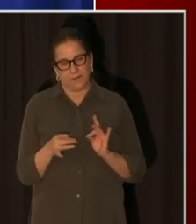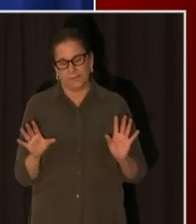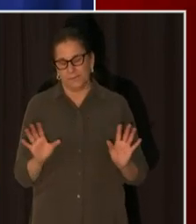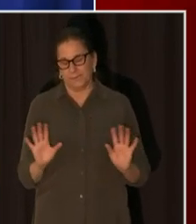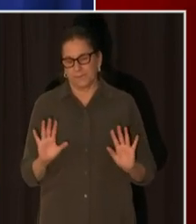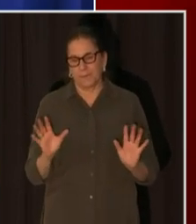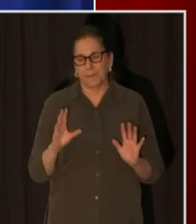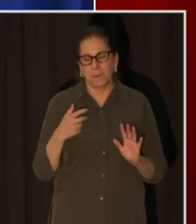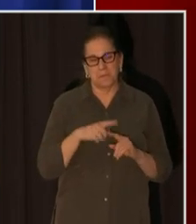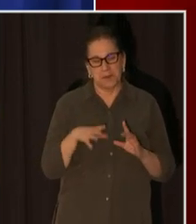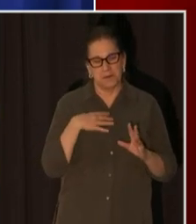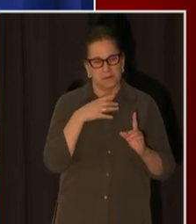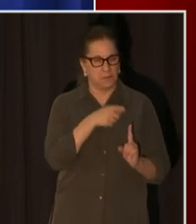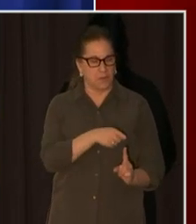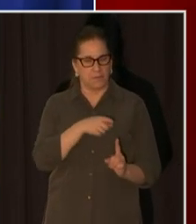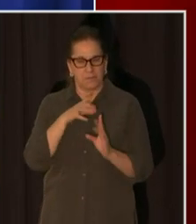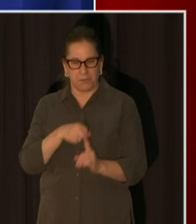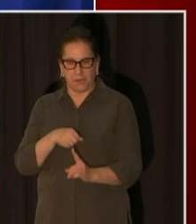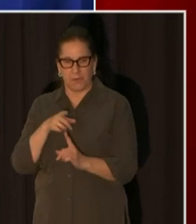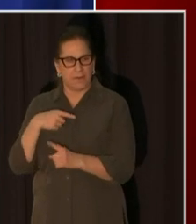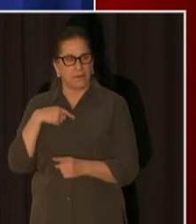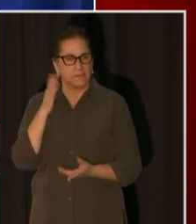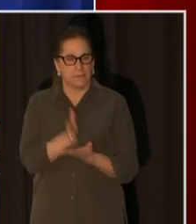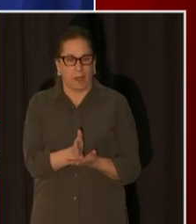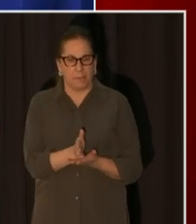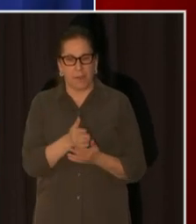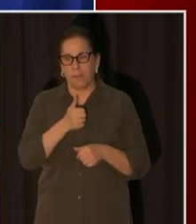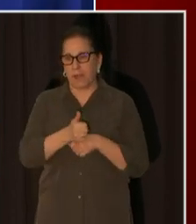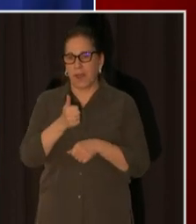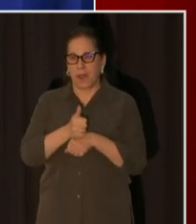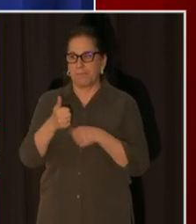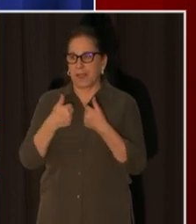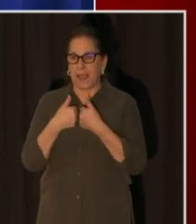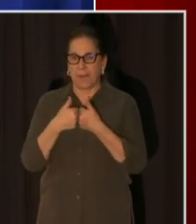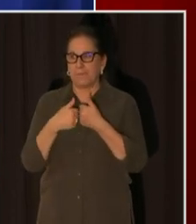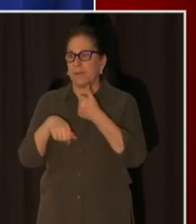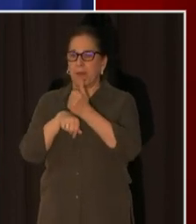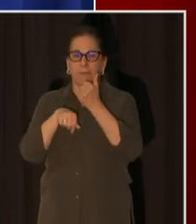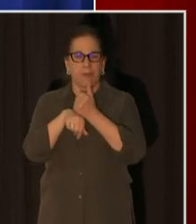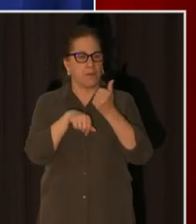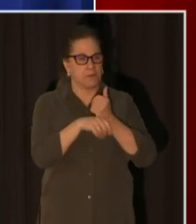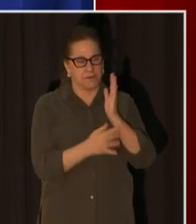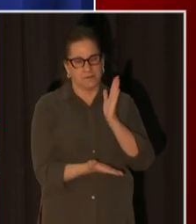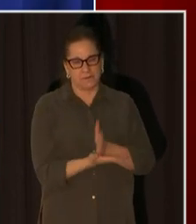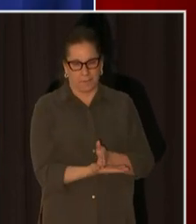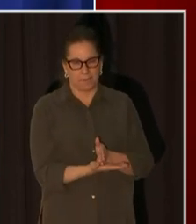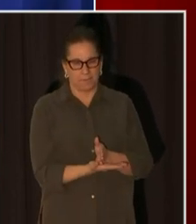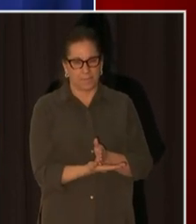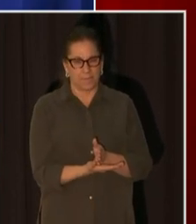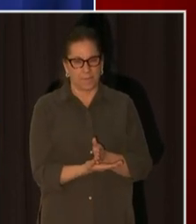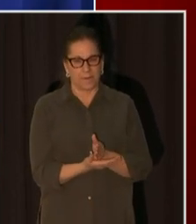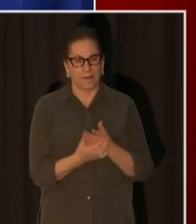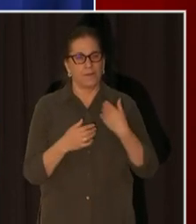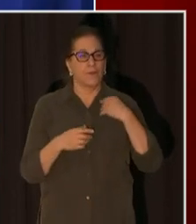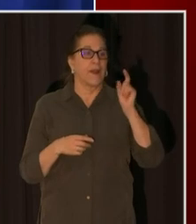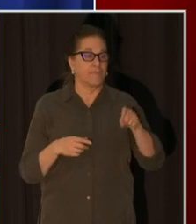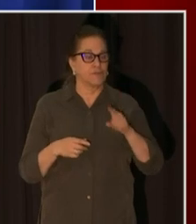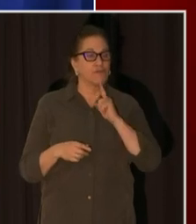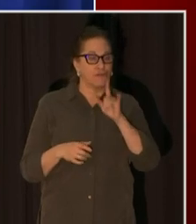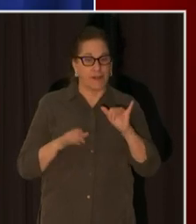CDFIs that are out there, the overwhelming majority are not SBA certified. So we've got to get those